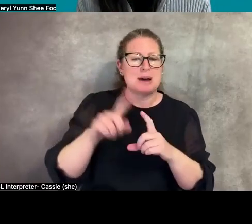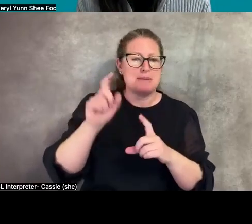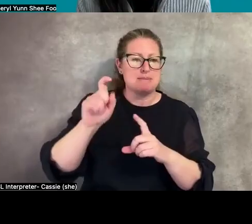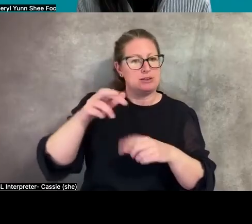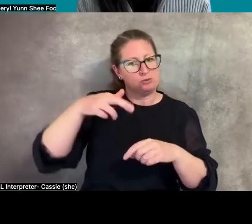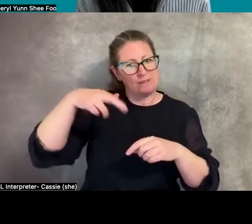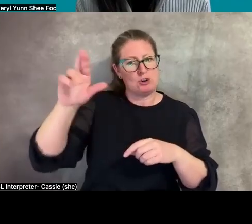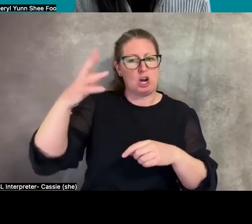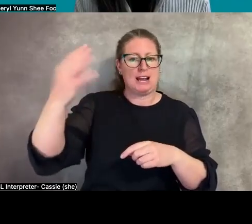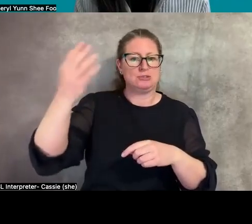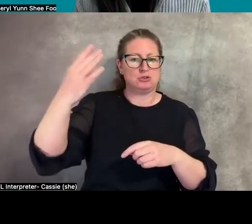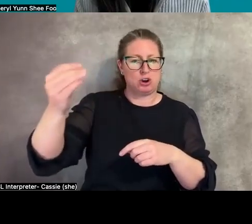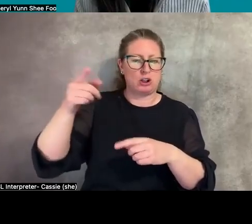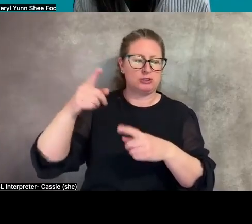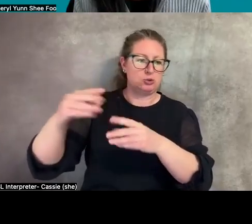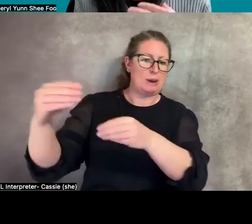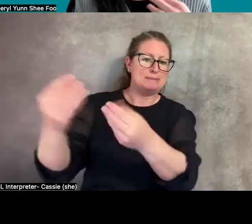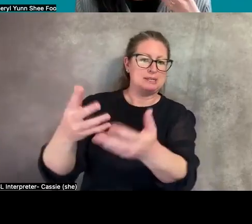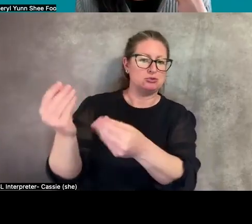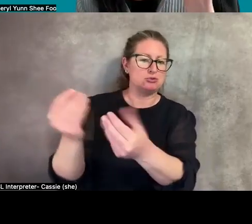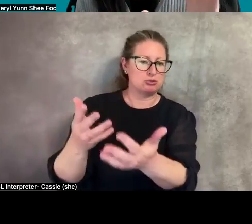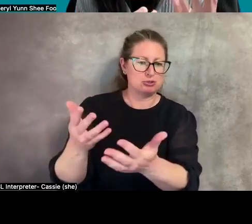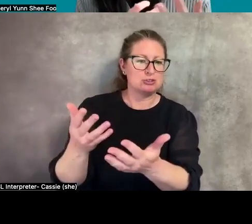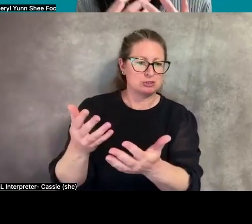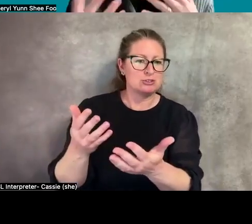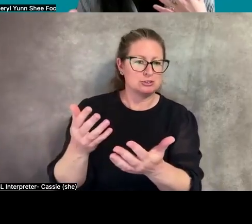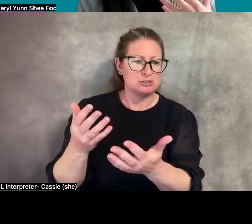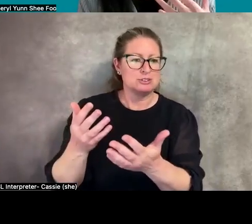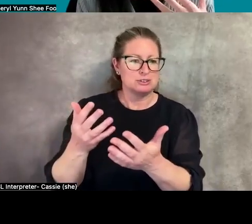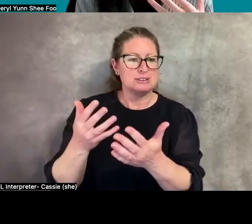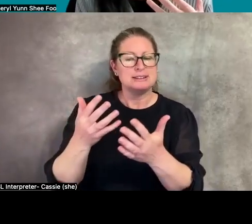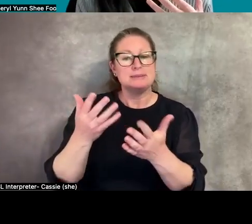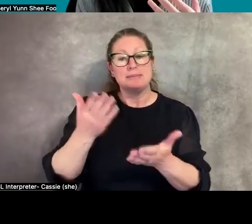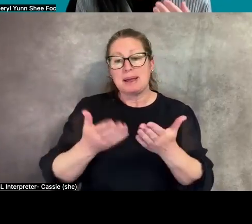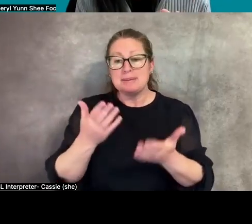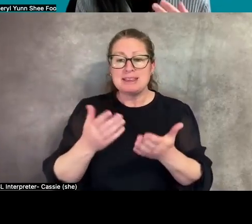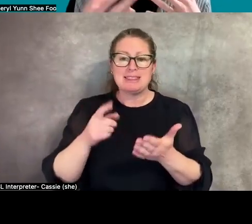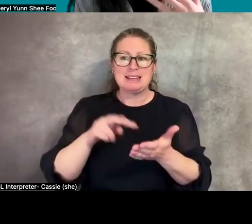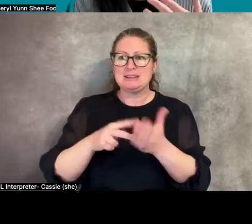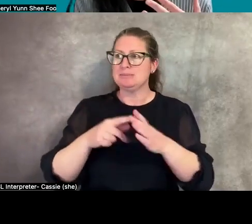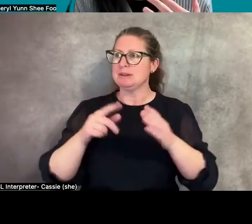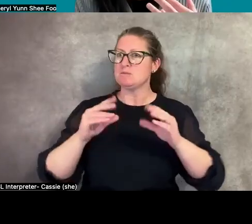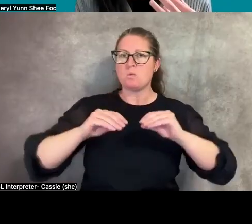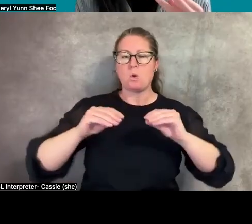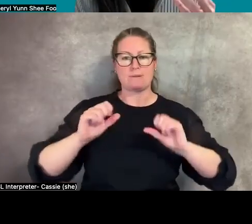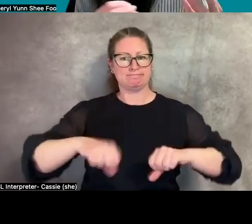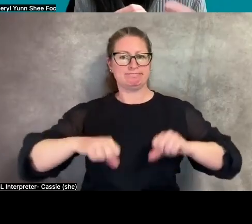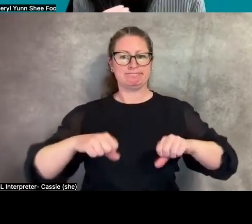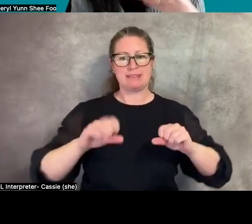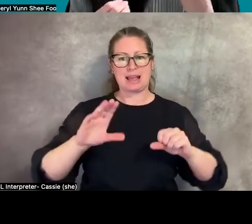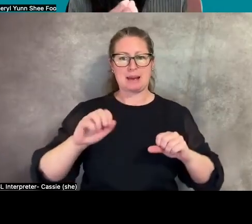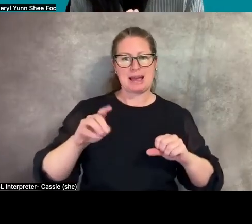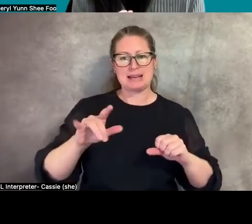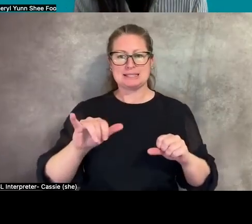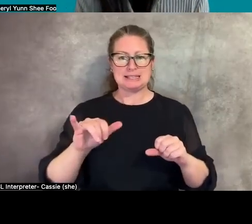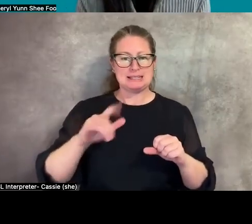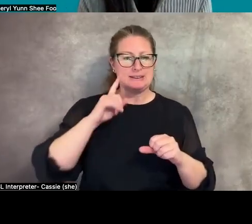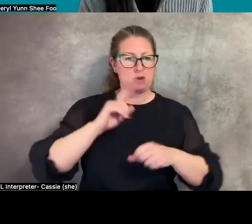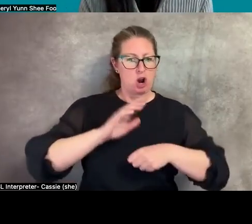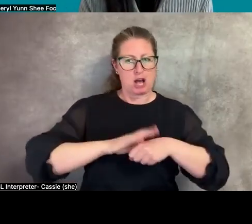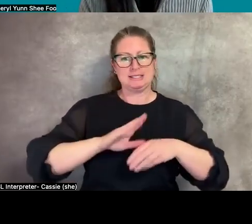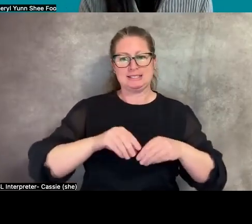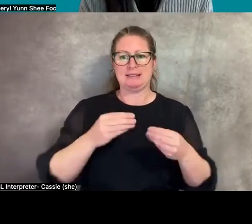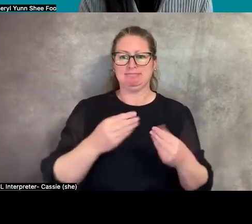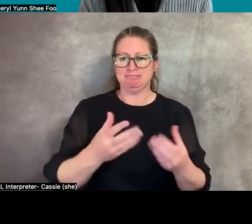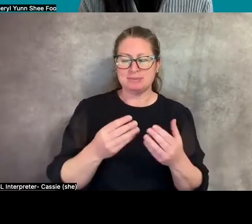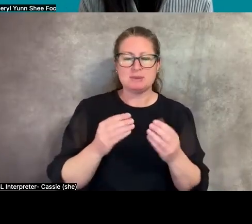administration pathways, with a need to perhaps build capacity for on-site workflows or even more streamlined